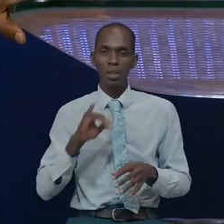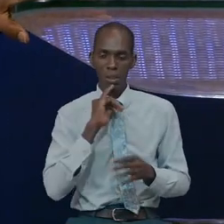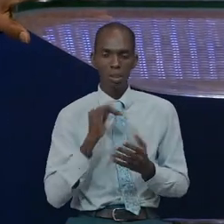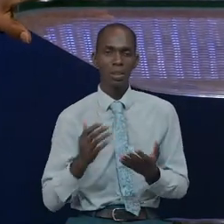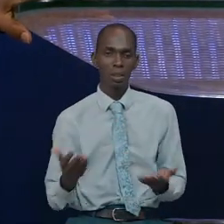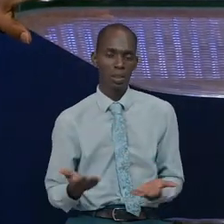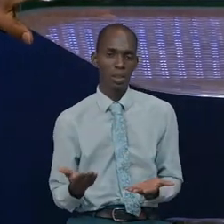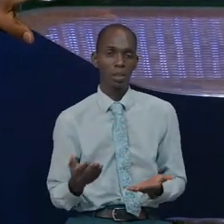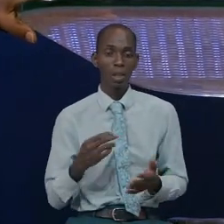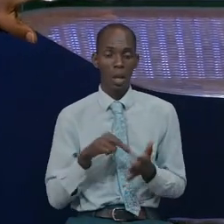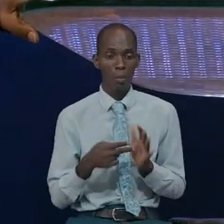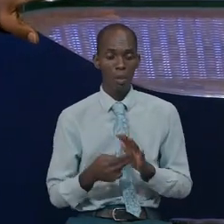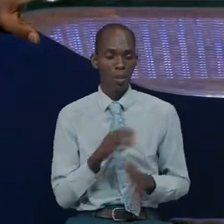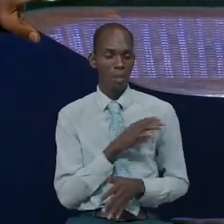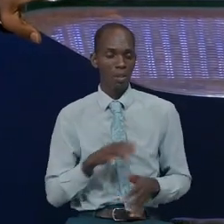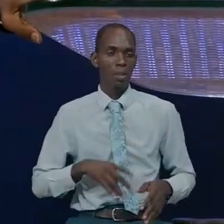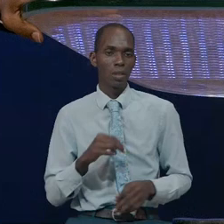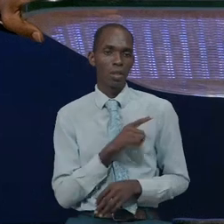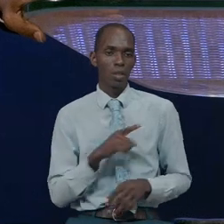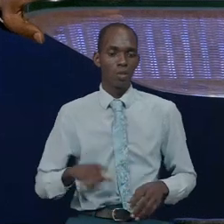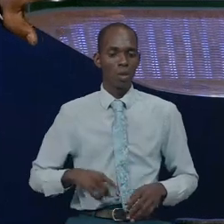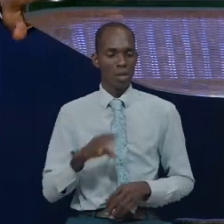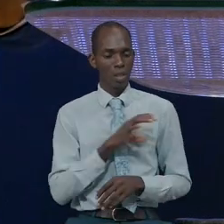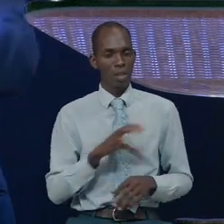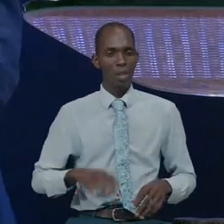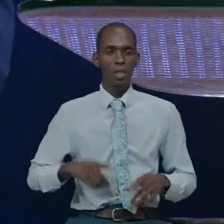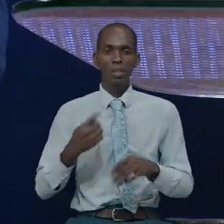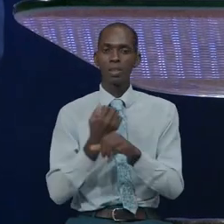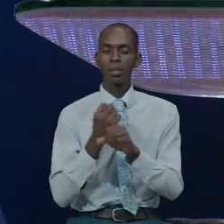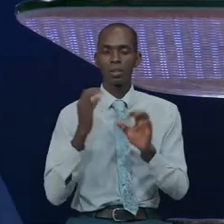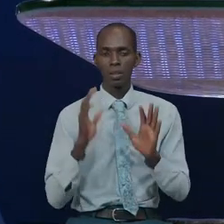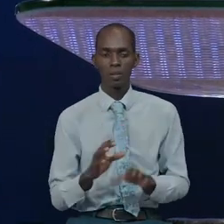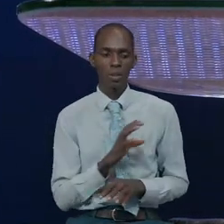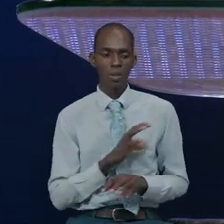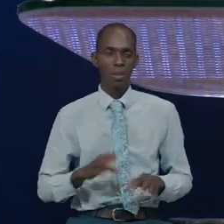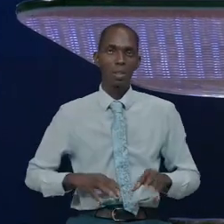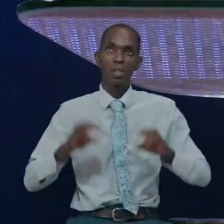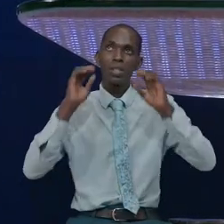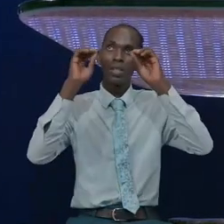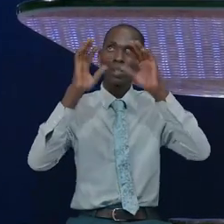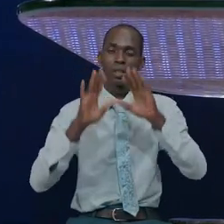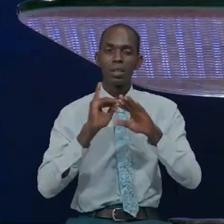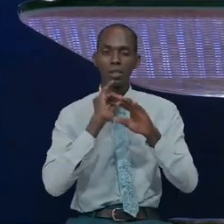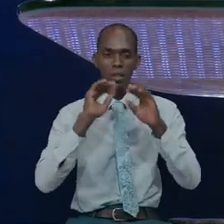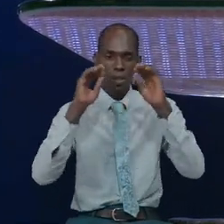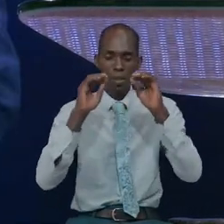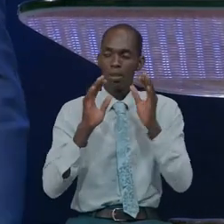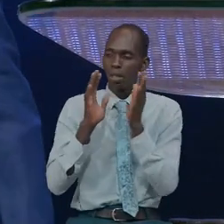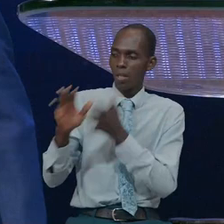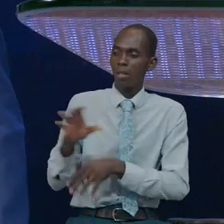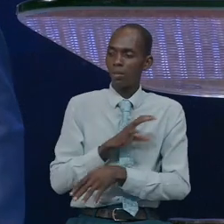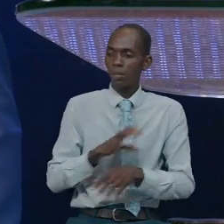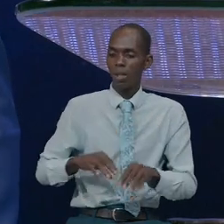Christ the Lord, Christ the Savior, and Christ the teacher is teaching you, and you leave him talking, you're